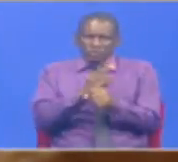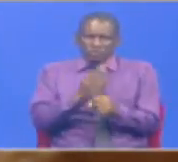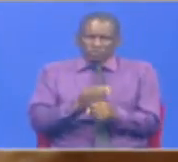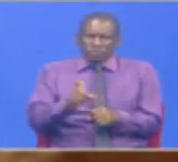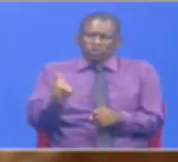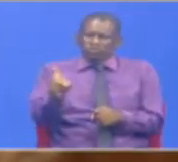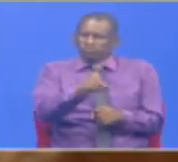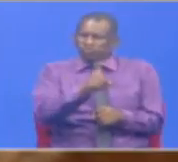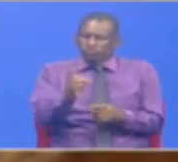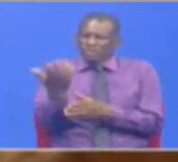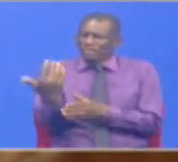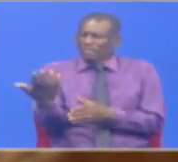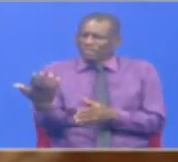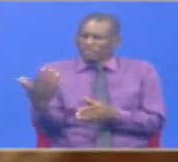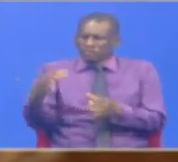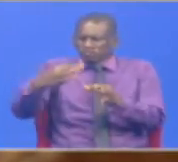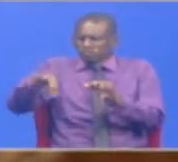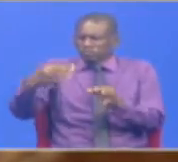fruits.